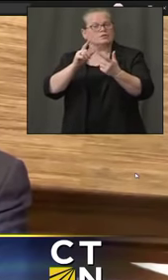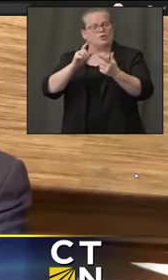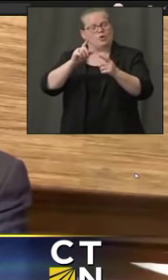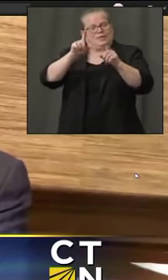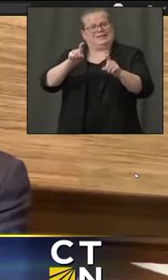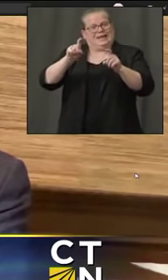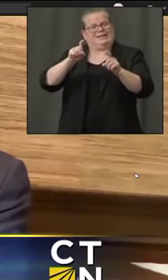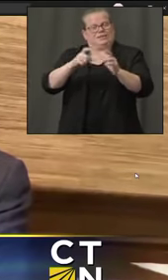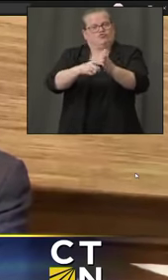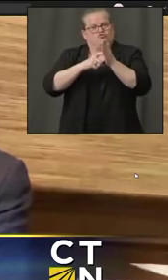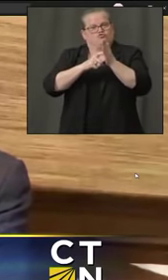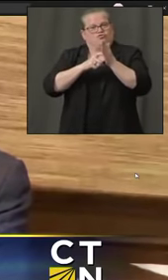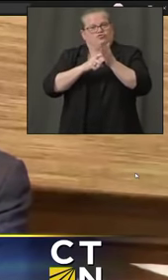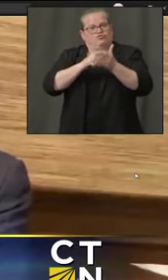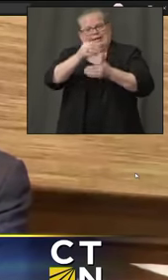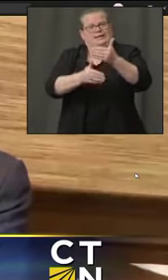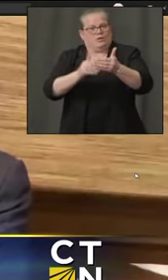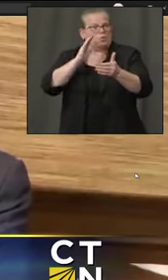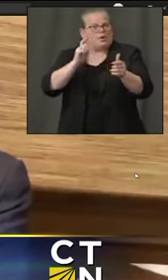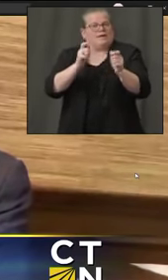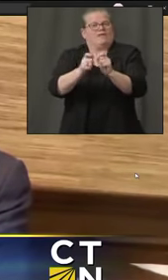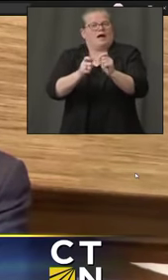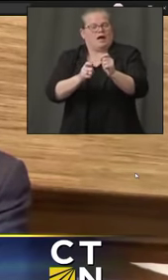to evolve to meet those needs.